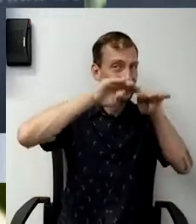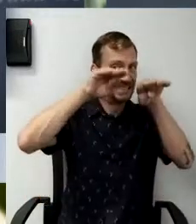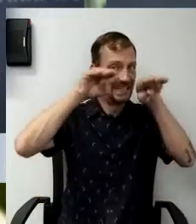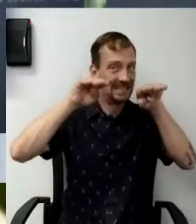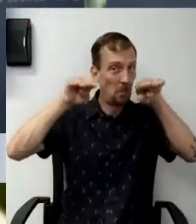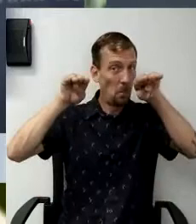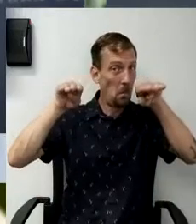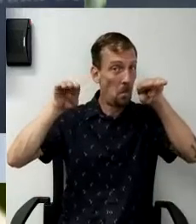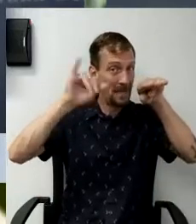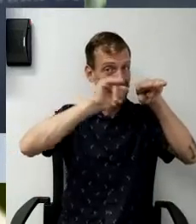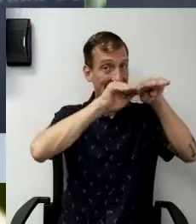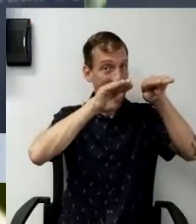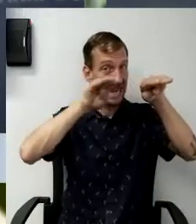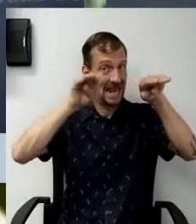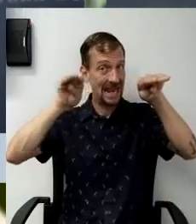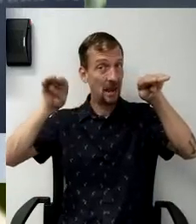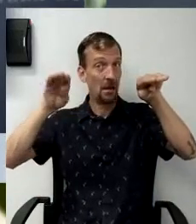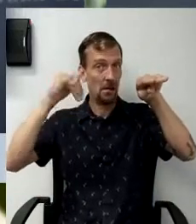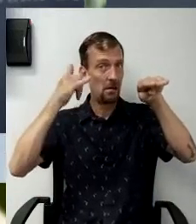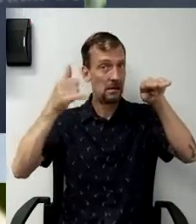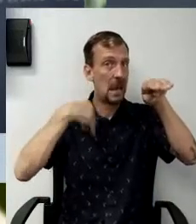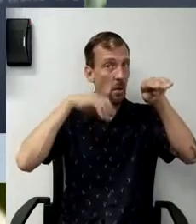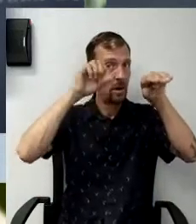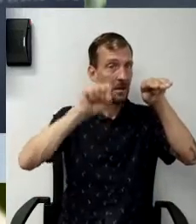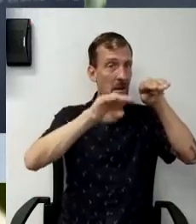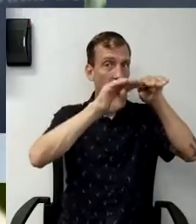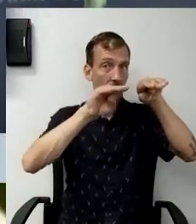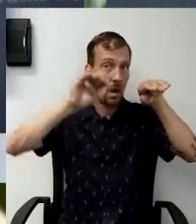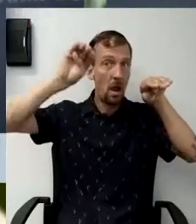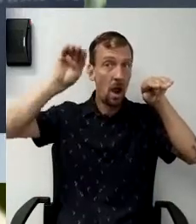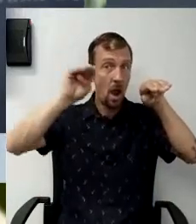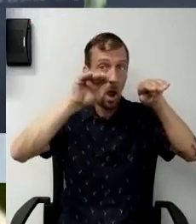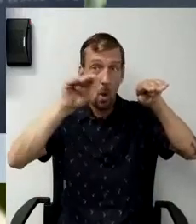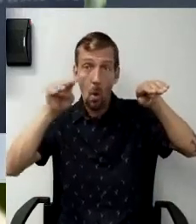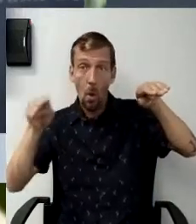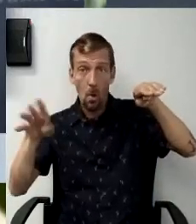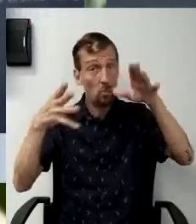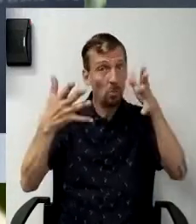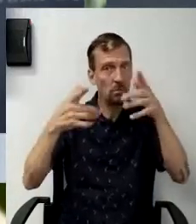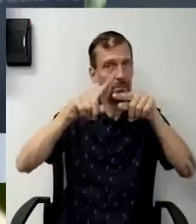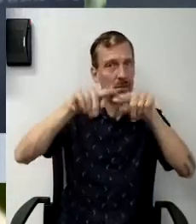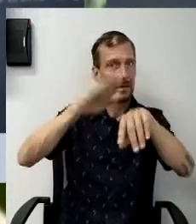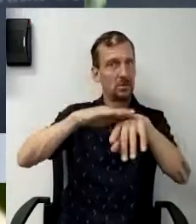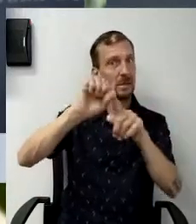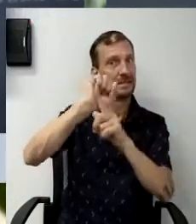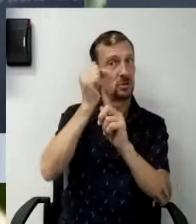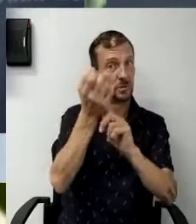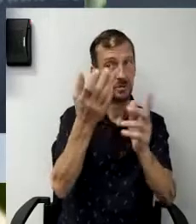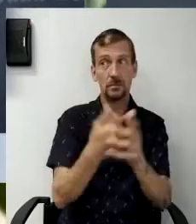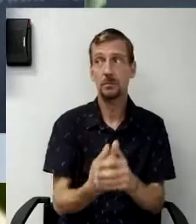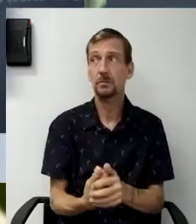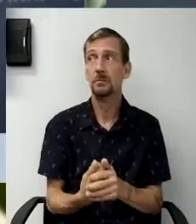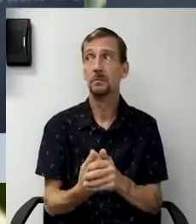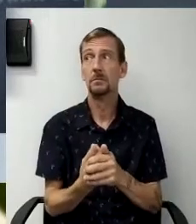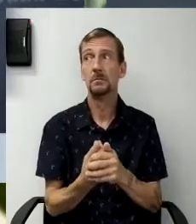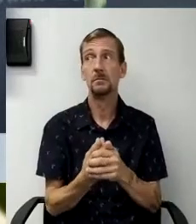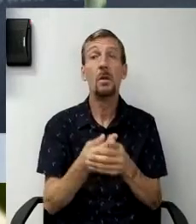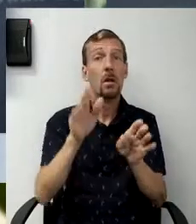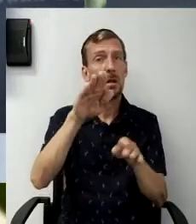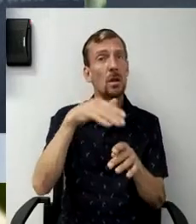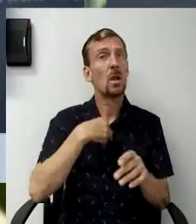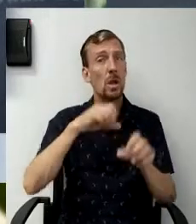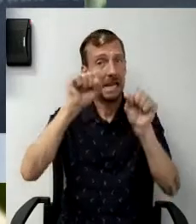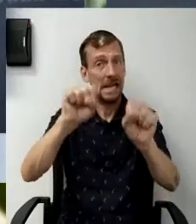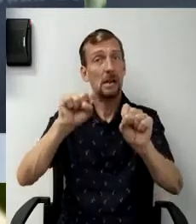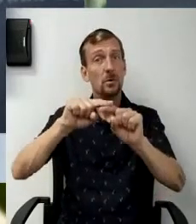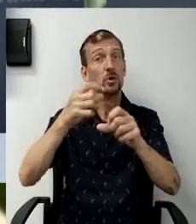did it in a manner that lets us ramp up or ramp down depending on the changing conditions. Right. Okay, so are we able to get an